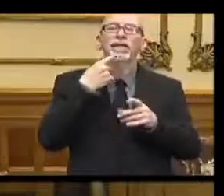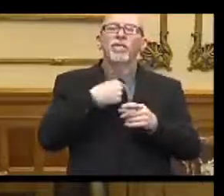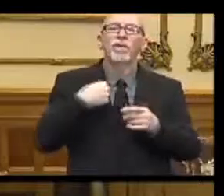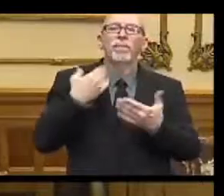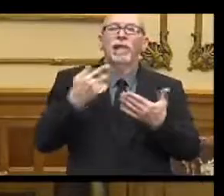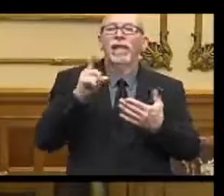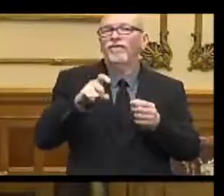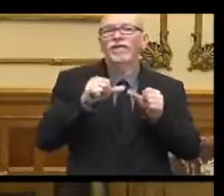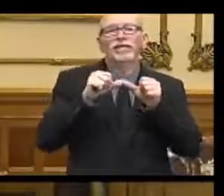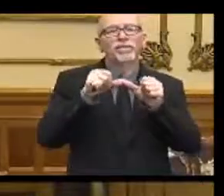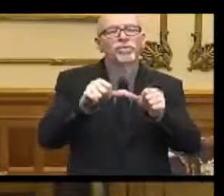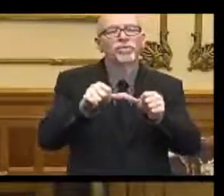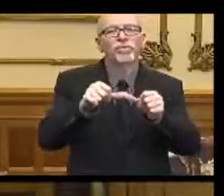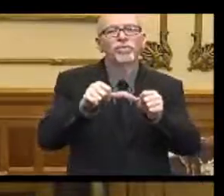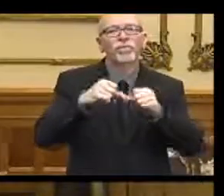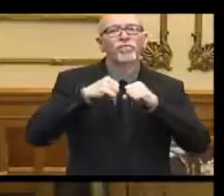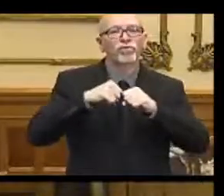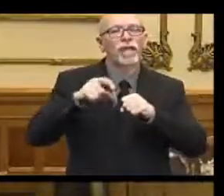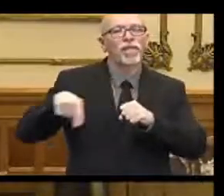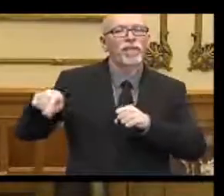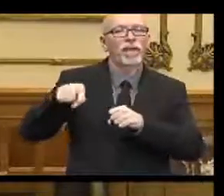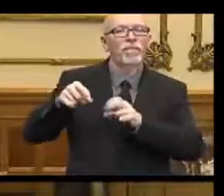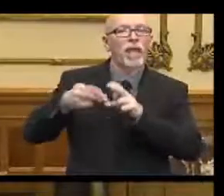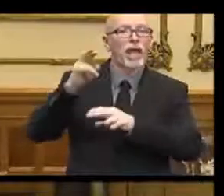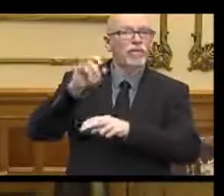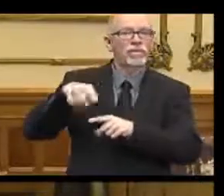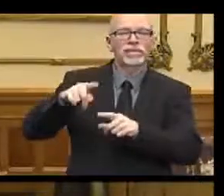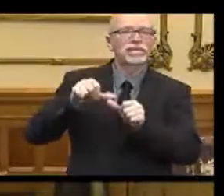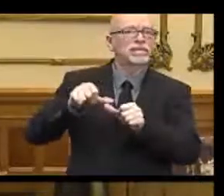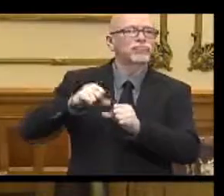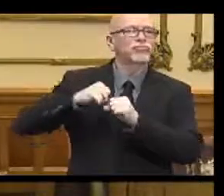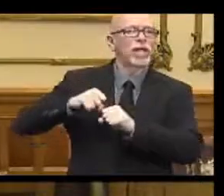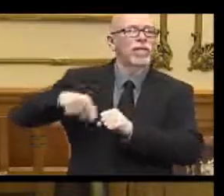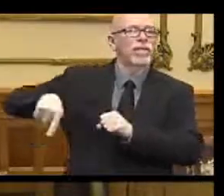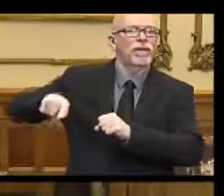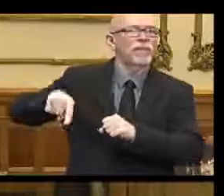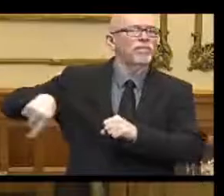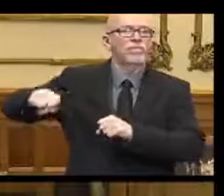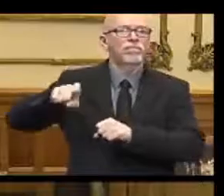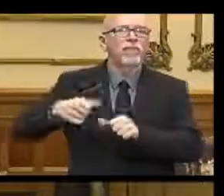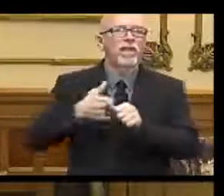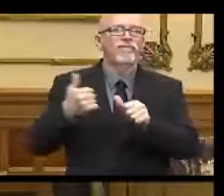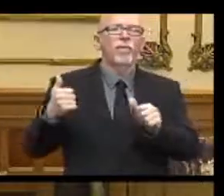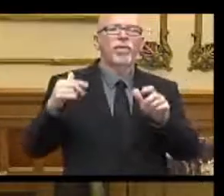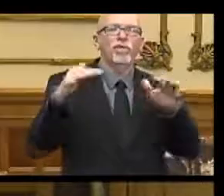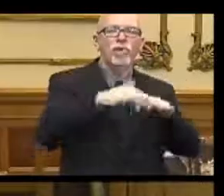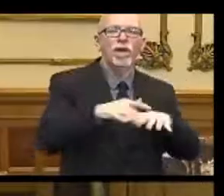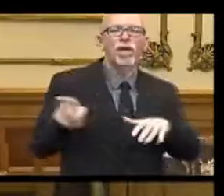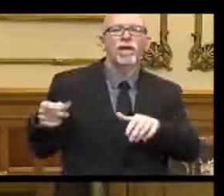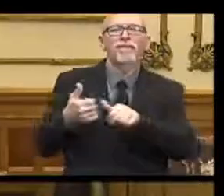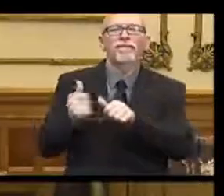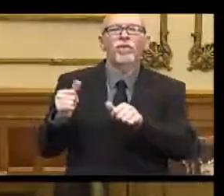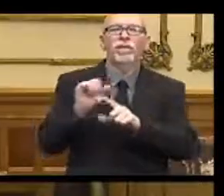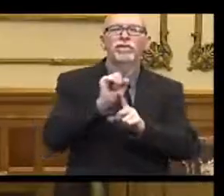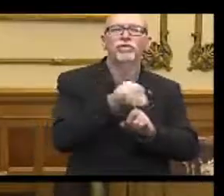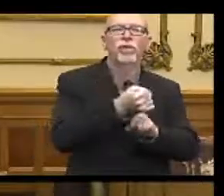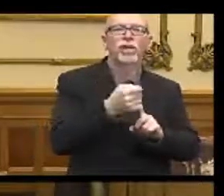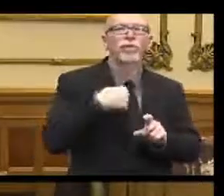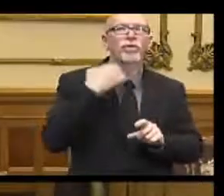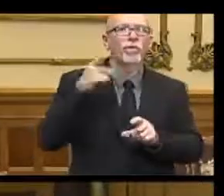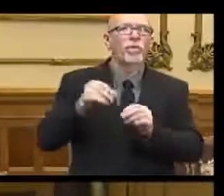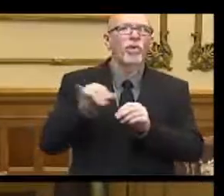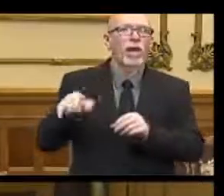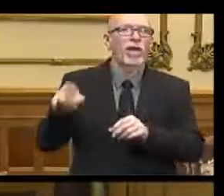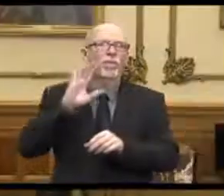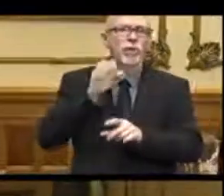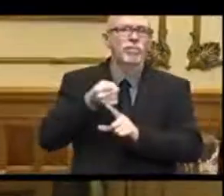to continue to protect them and continue to have them avoid these large crowds and these settings where we know they're most likely